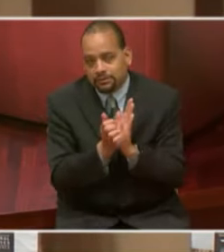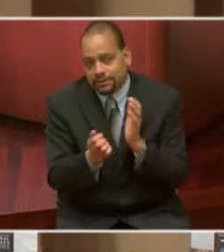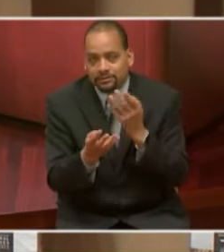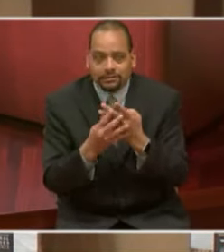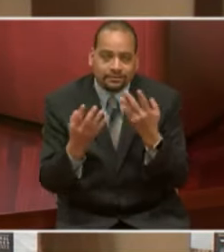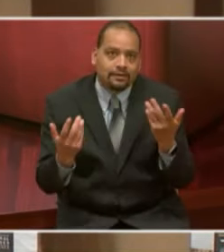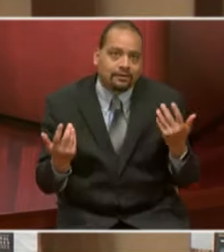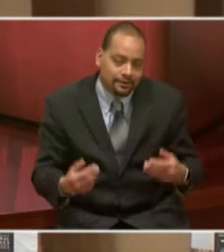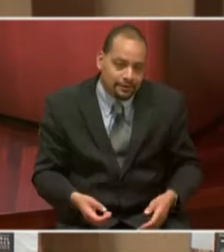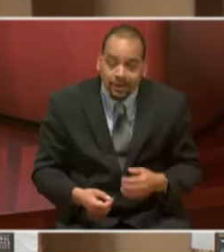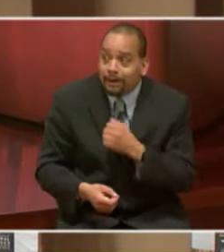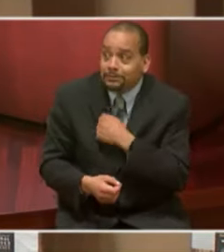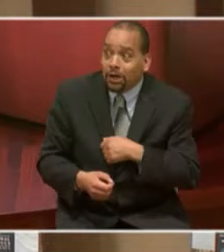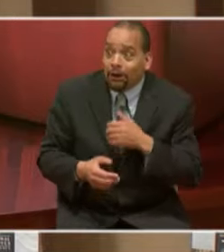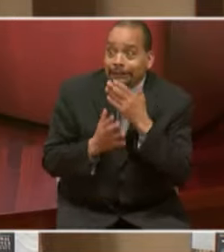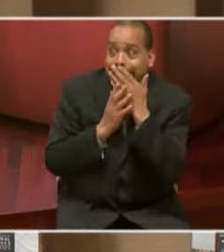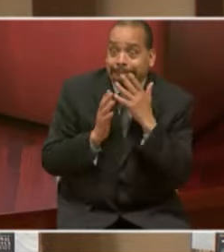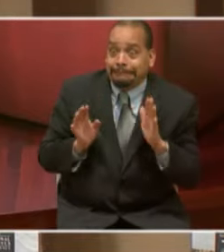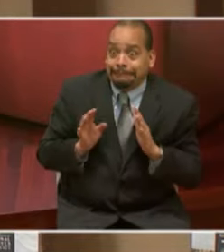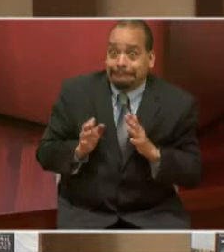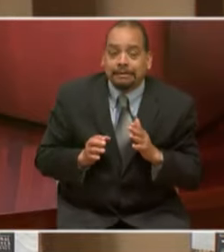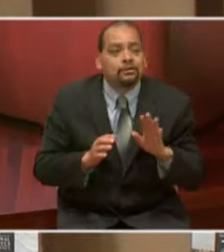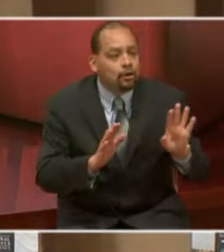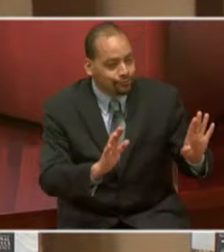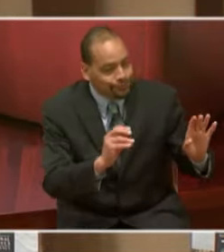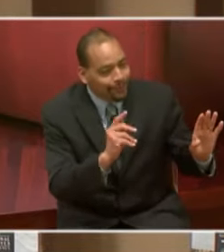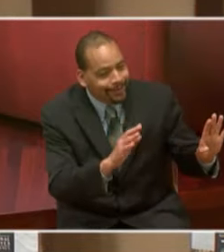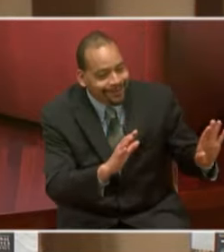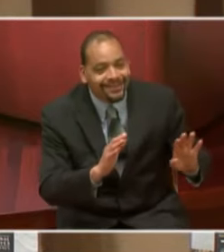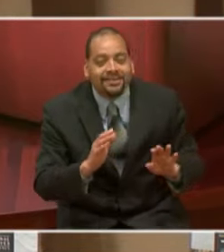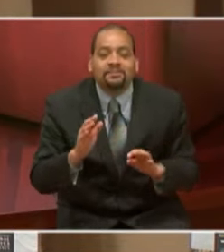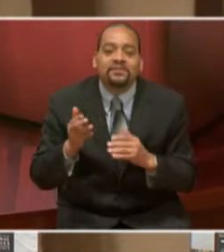setback. To open up America,